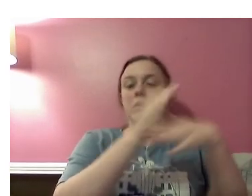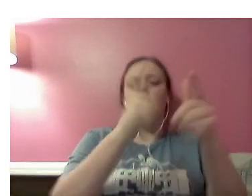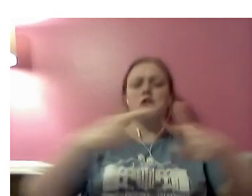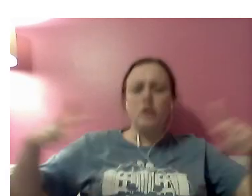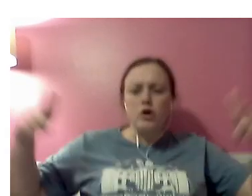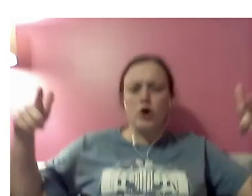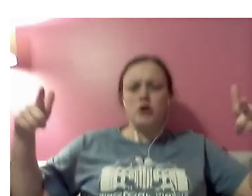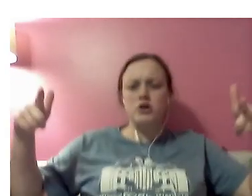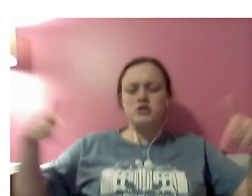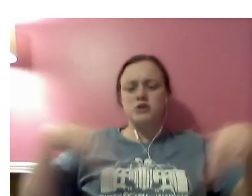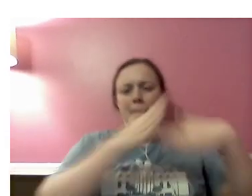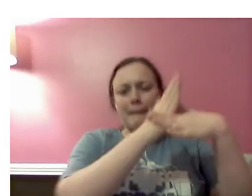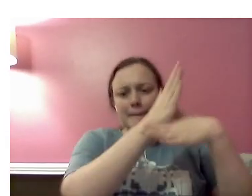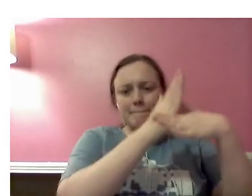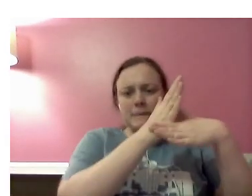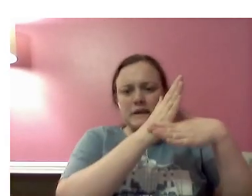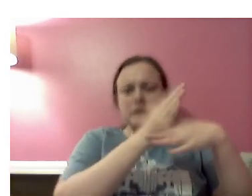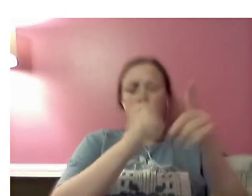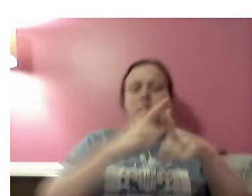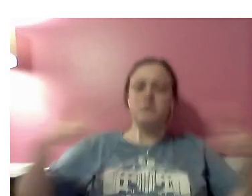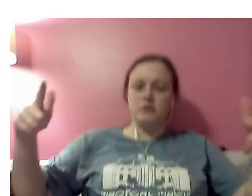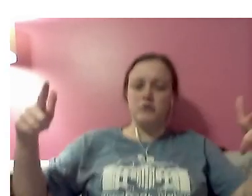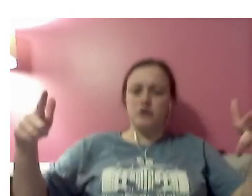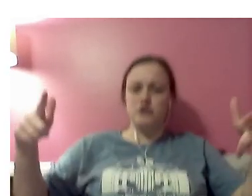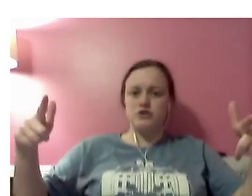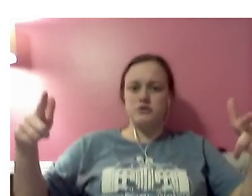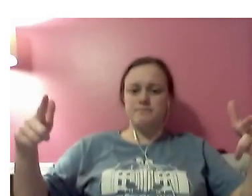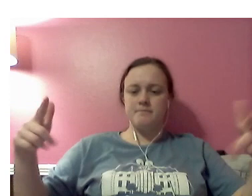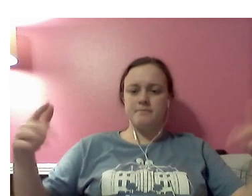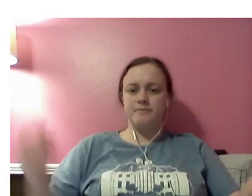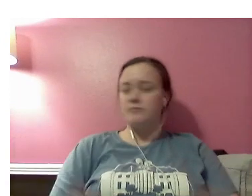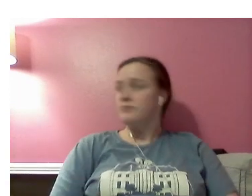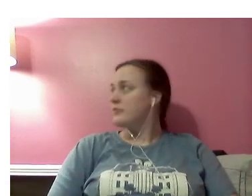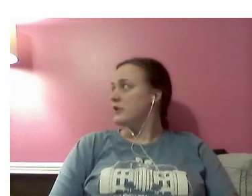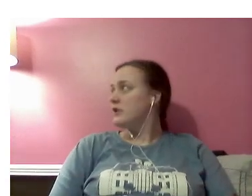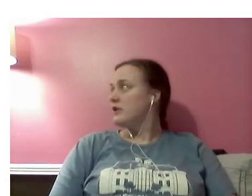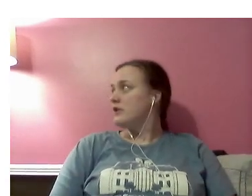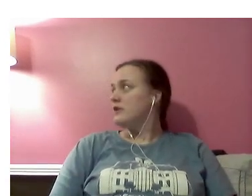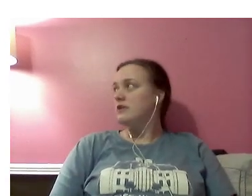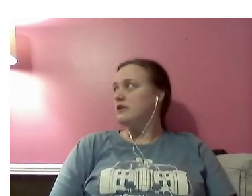medium large, medium large.